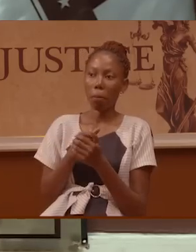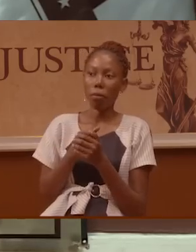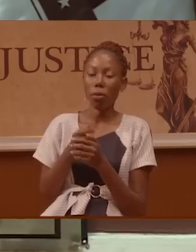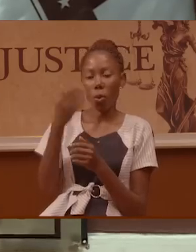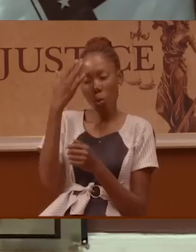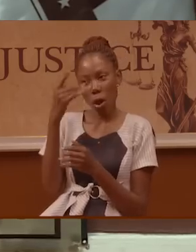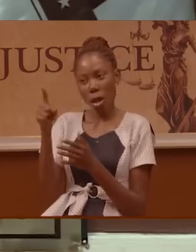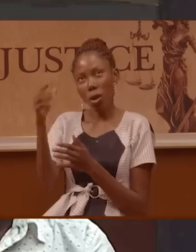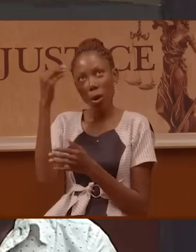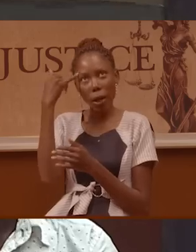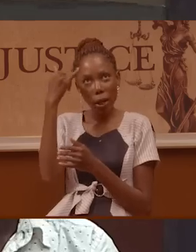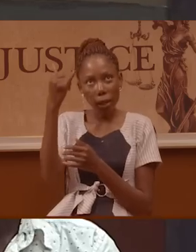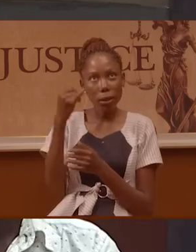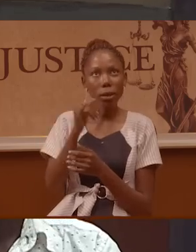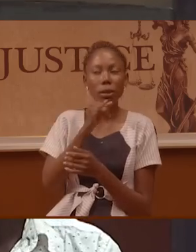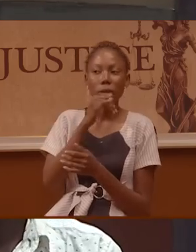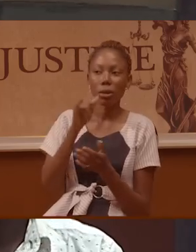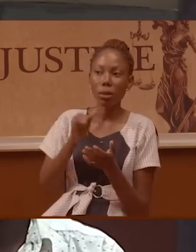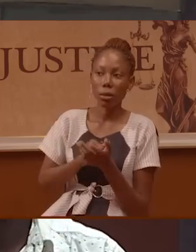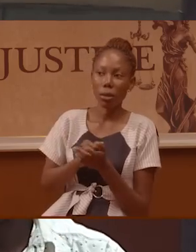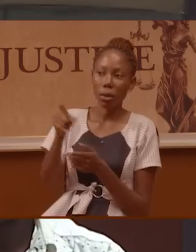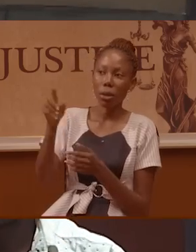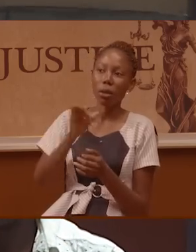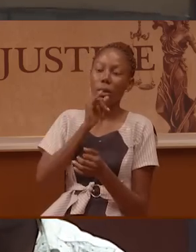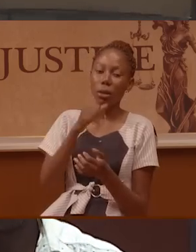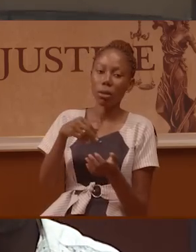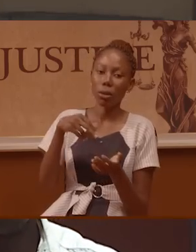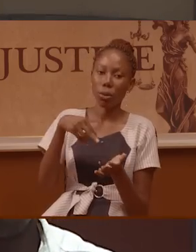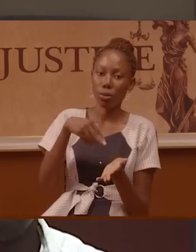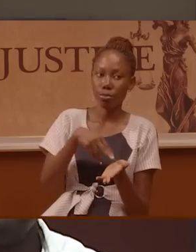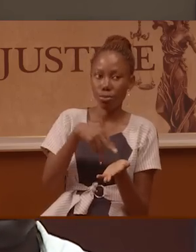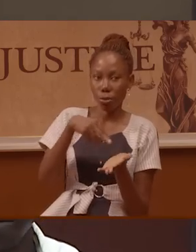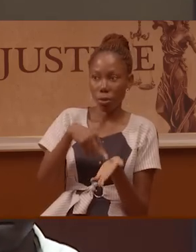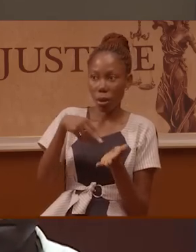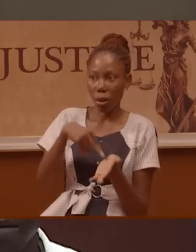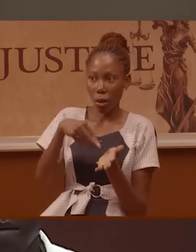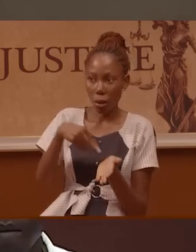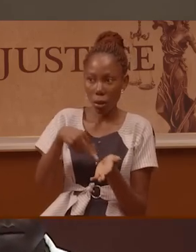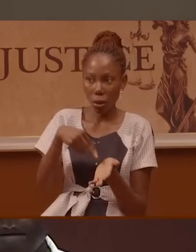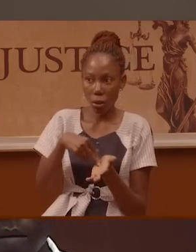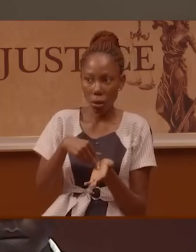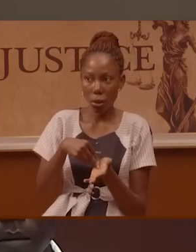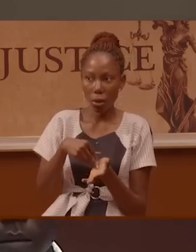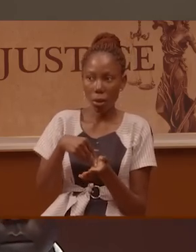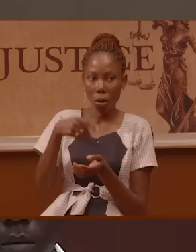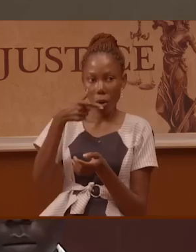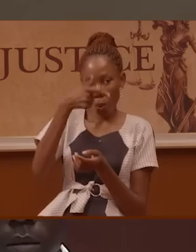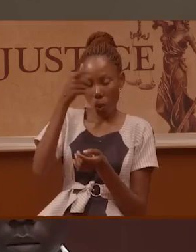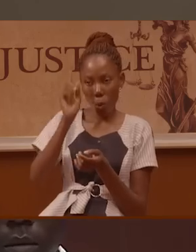tell you what you have to do. I am also representing Captain here. Representing? Captain One